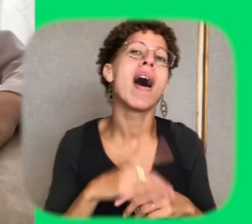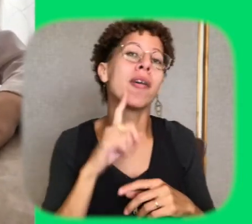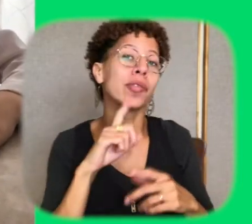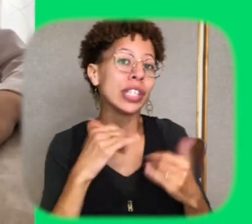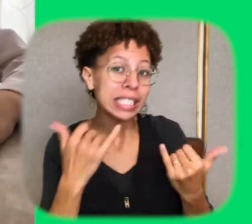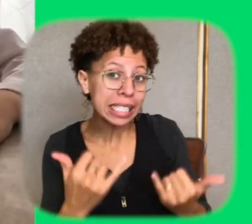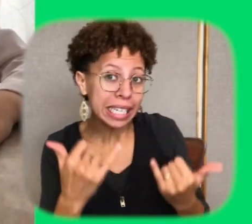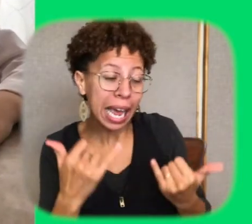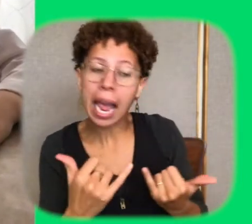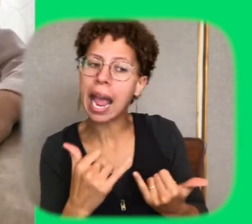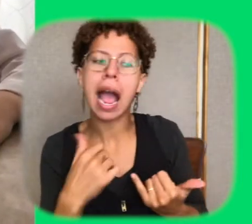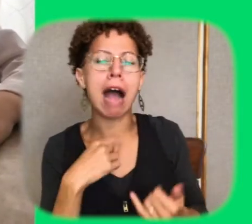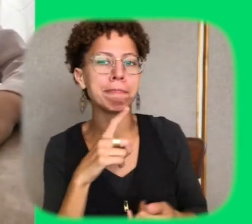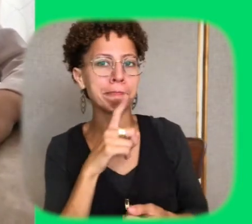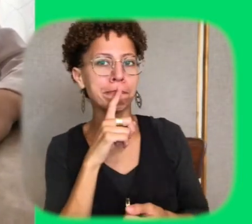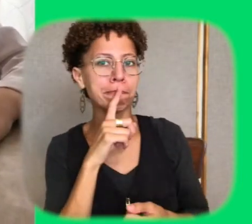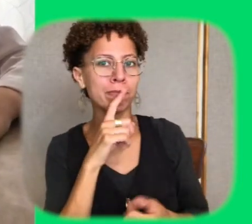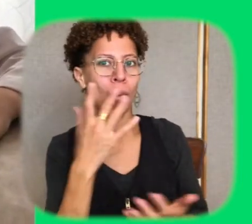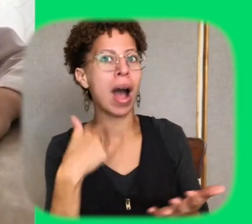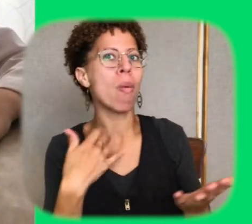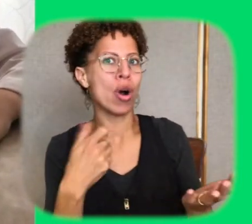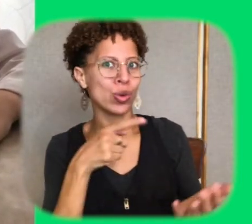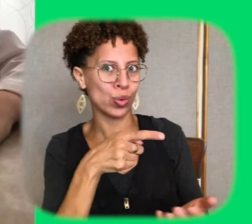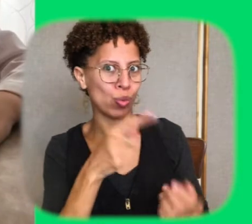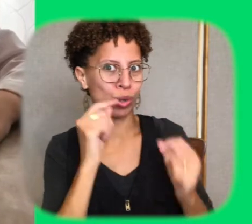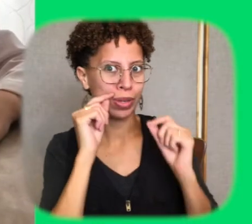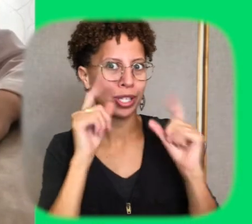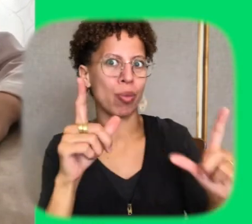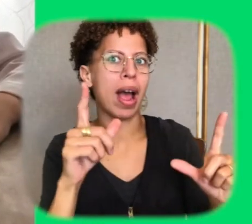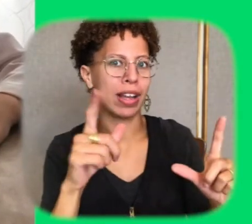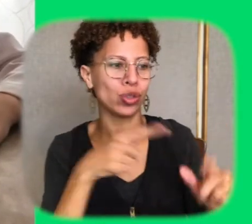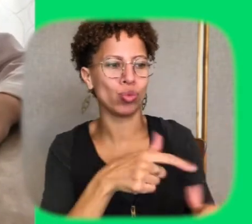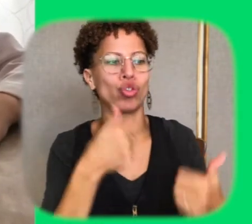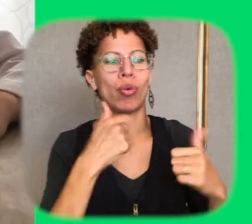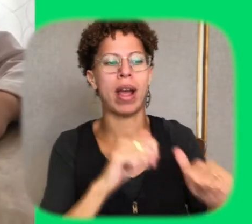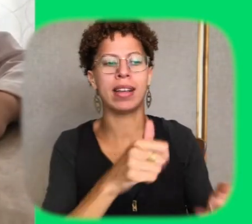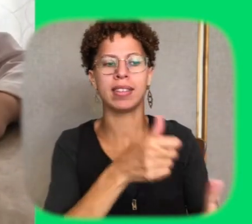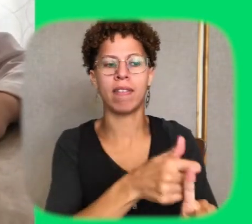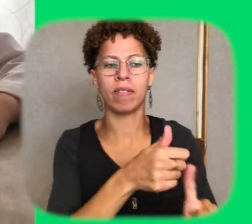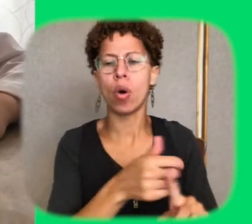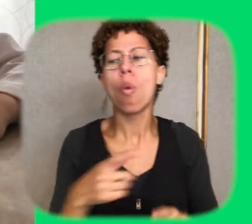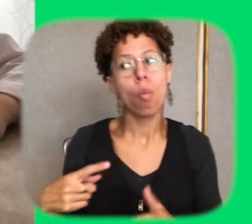be surprised and to try these out. Well, you did it once before. We did it once before. Yeah.